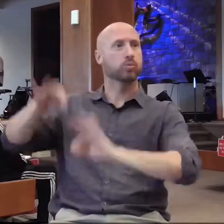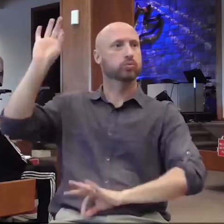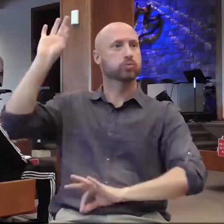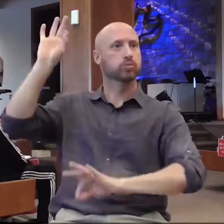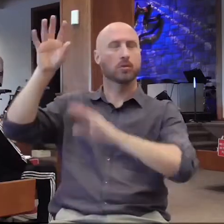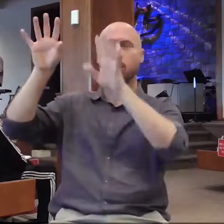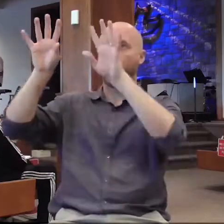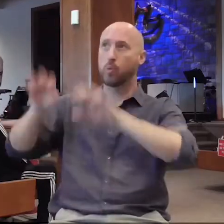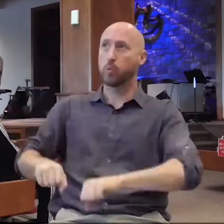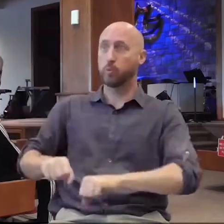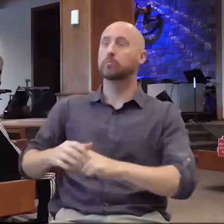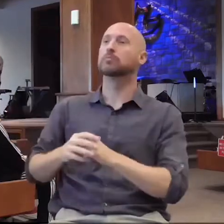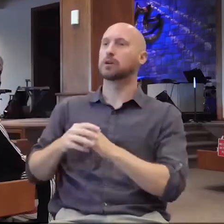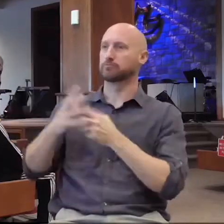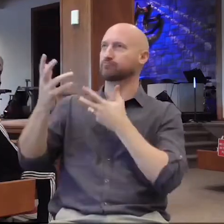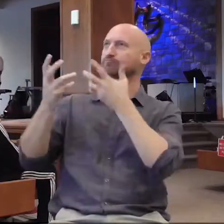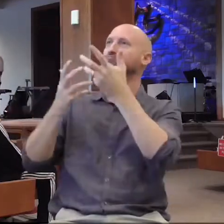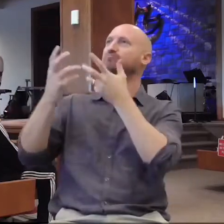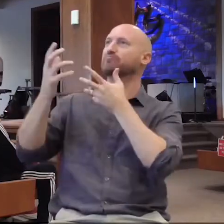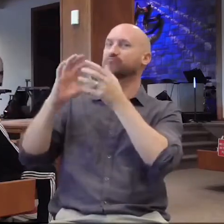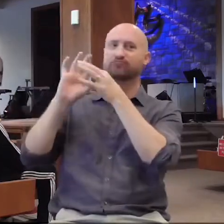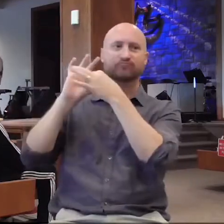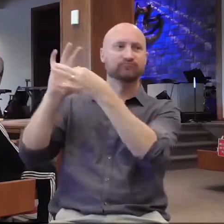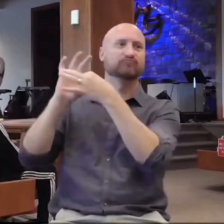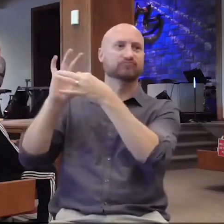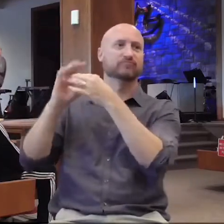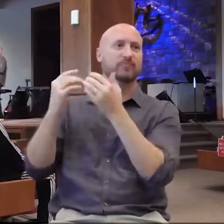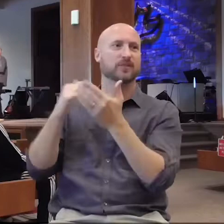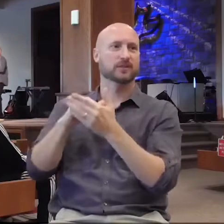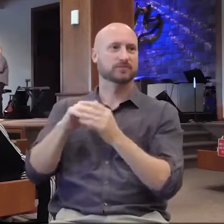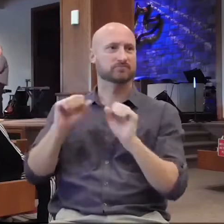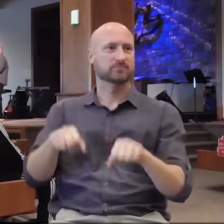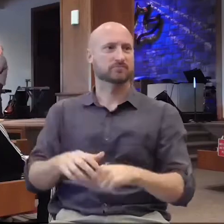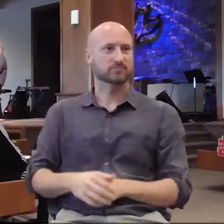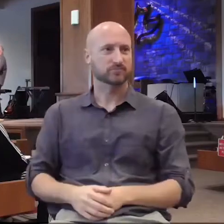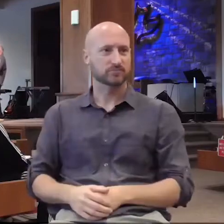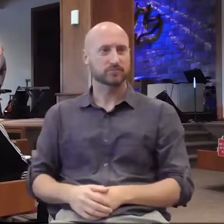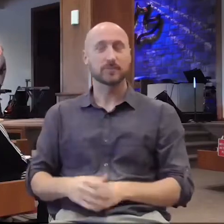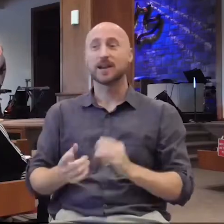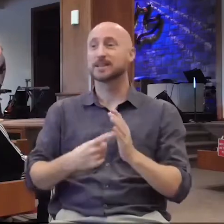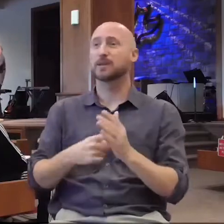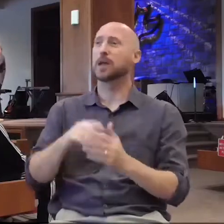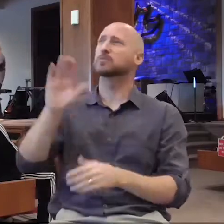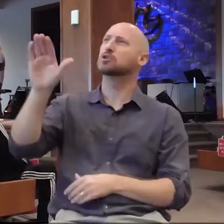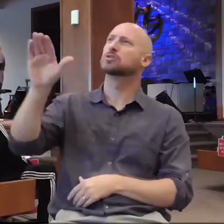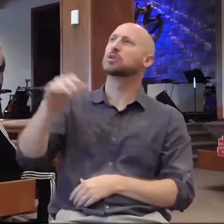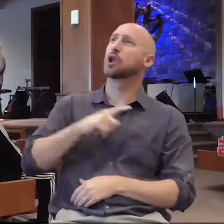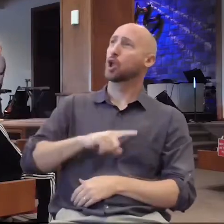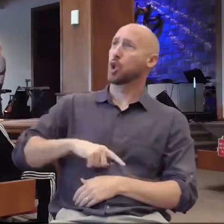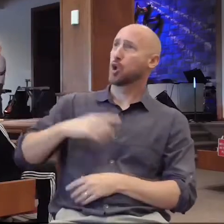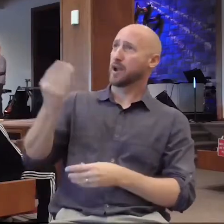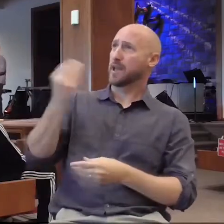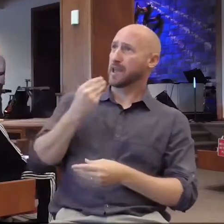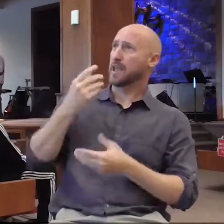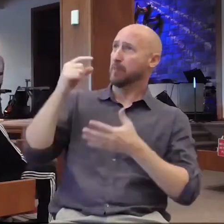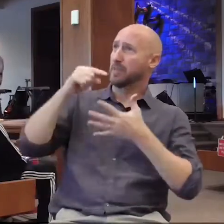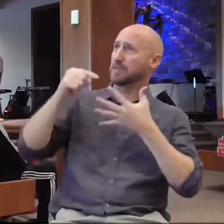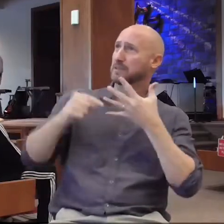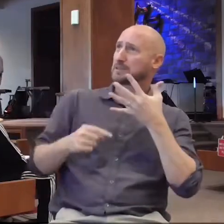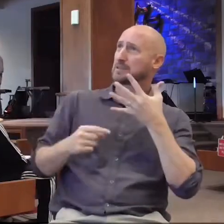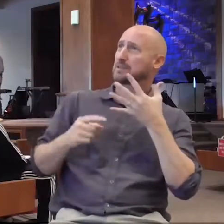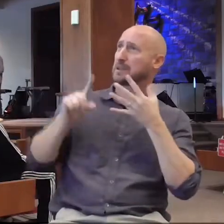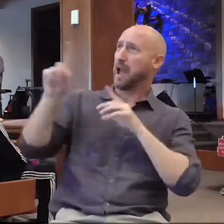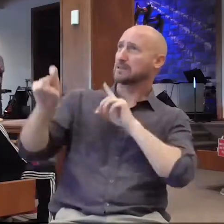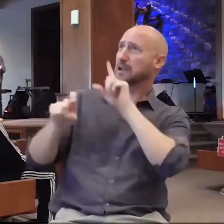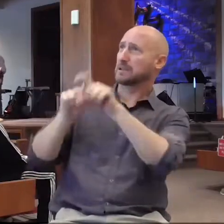fellowship with God again. And sometimes, we're like, Lord, give me this. Lord, give me that. Lord, may I have this. And, it becomes, the asking,